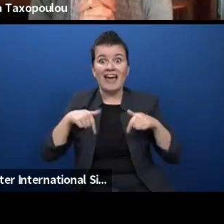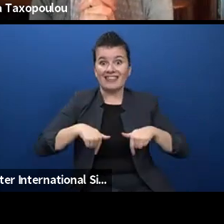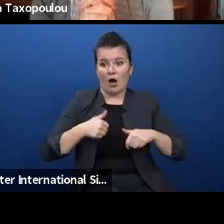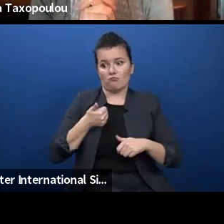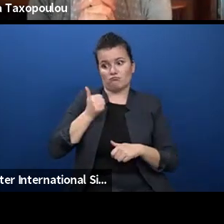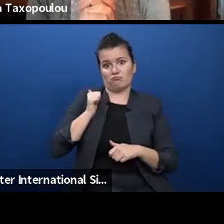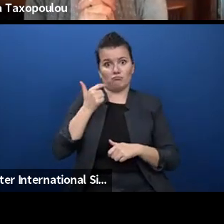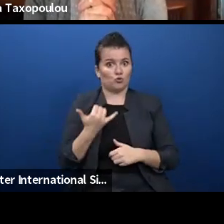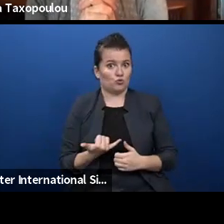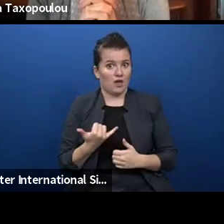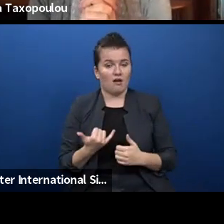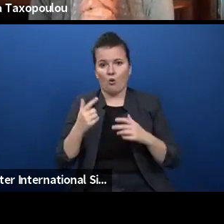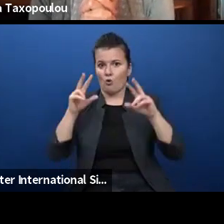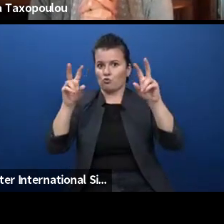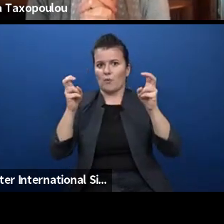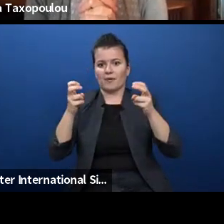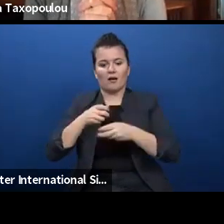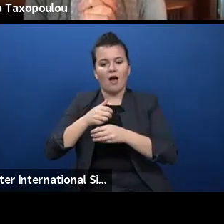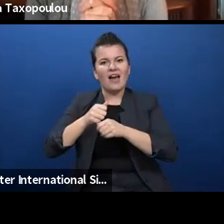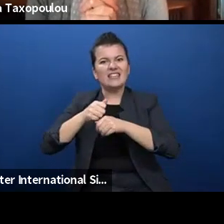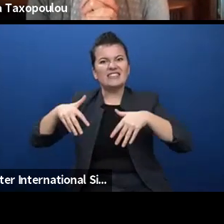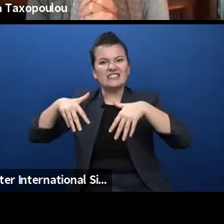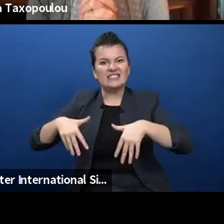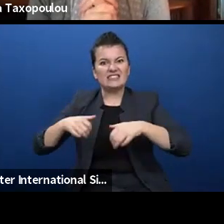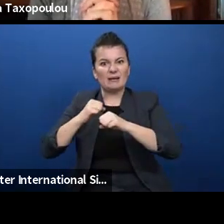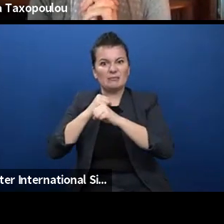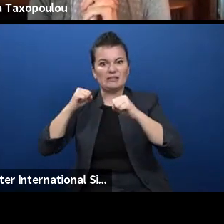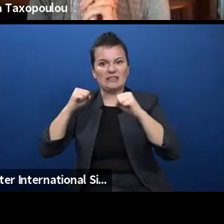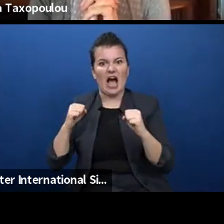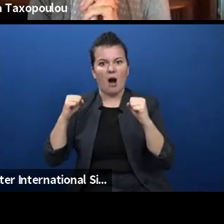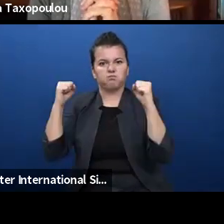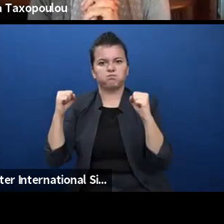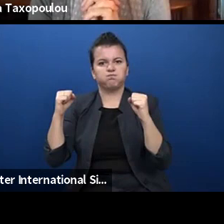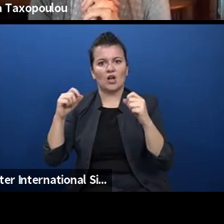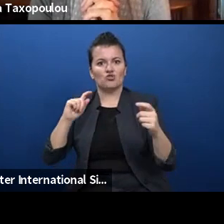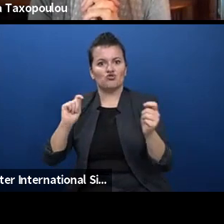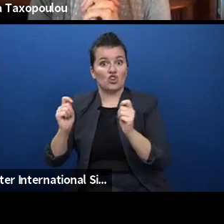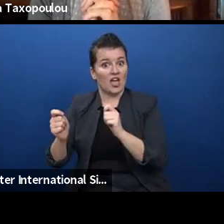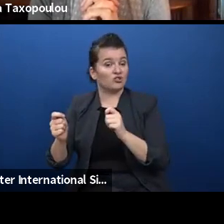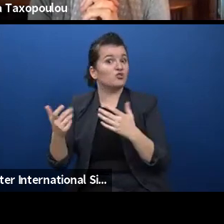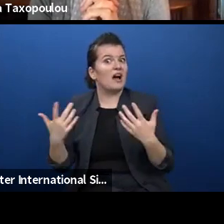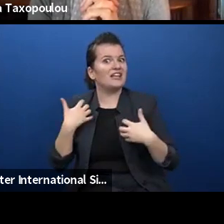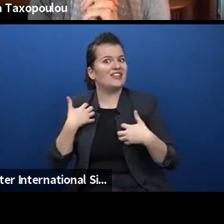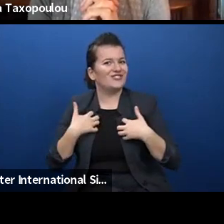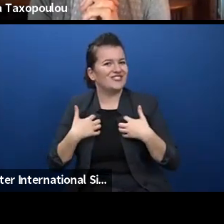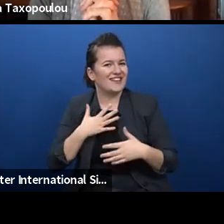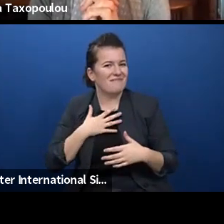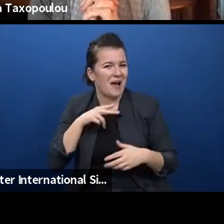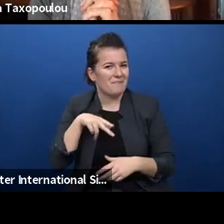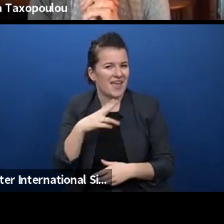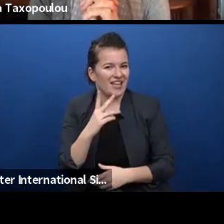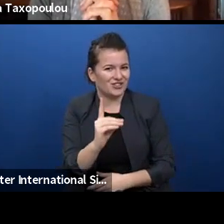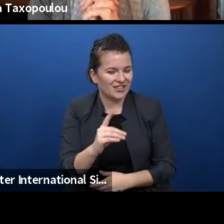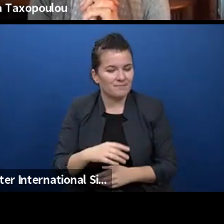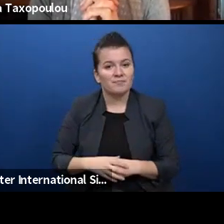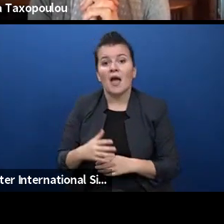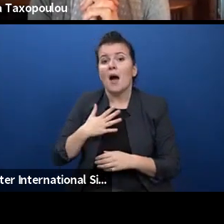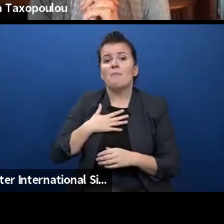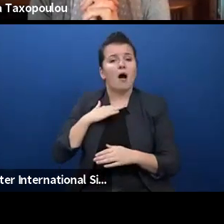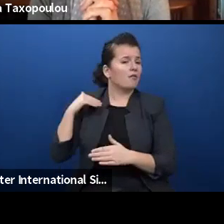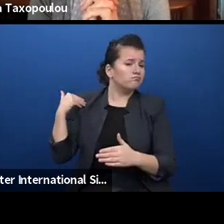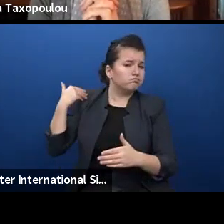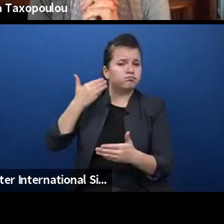And just on that opportunity, I think some of the most interesting work that I've done in my whole career has been in the